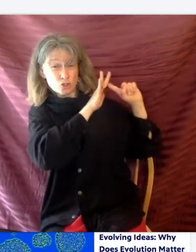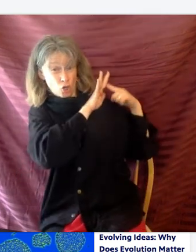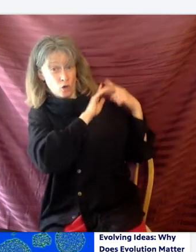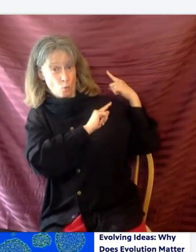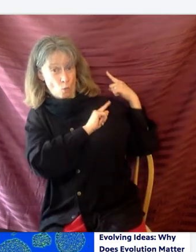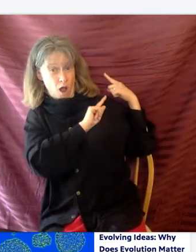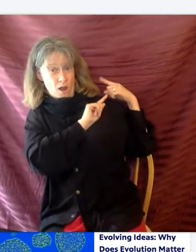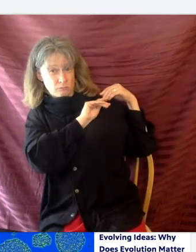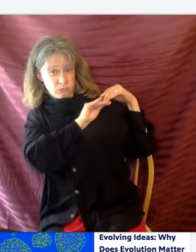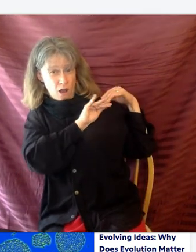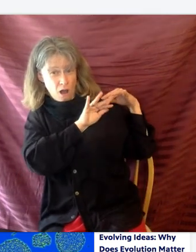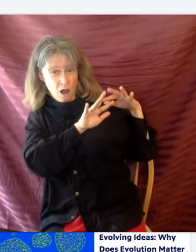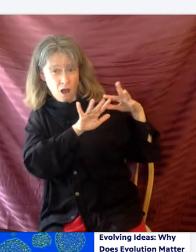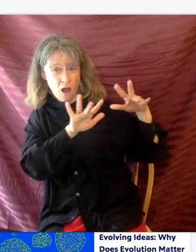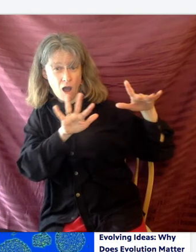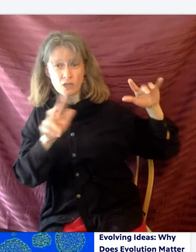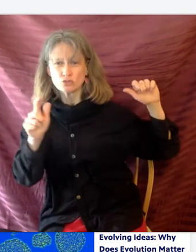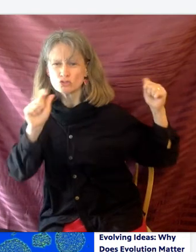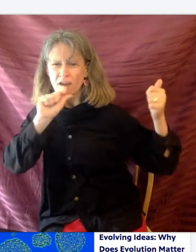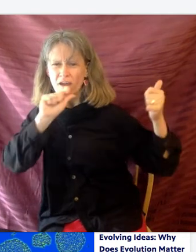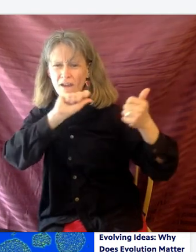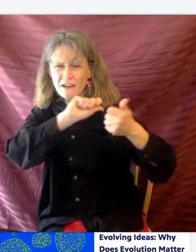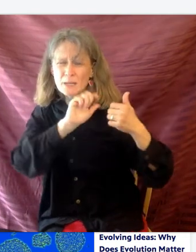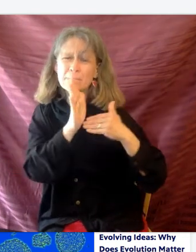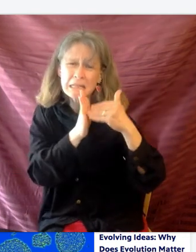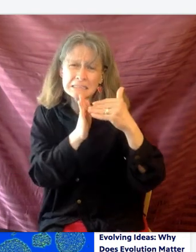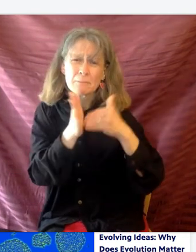This new way of thinking was a mark of his genius.